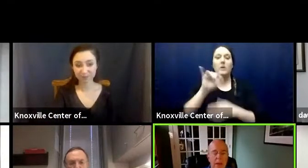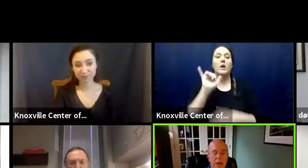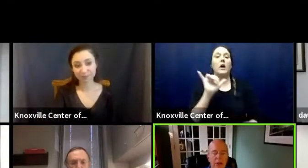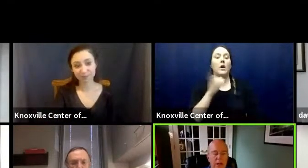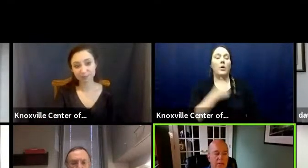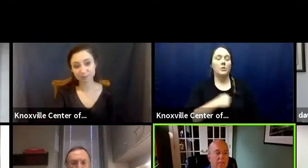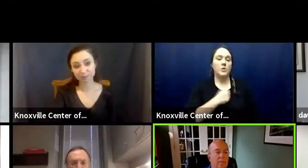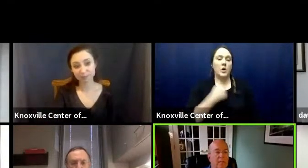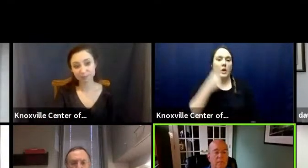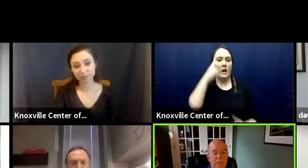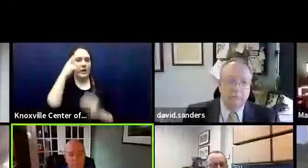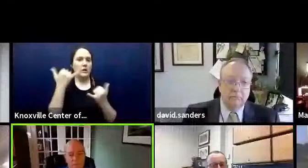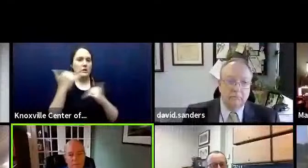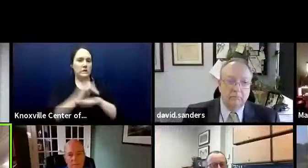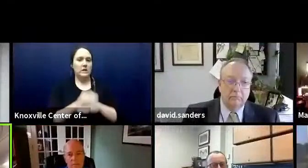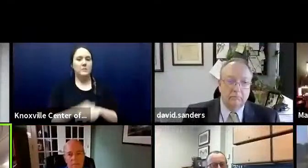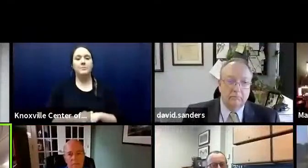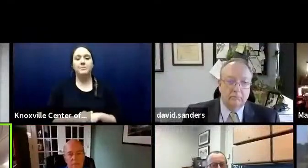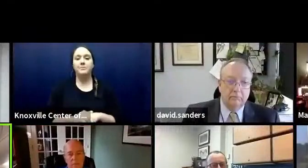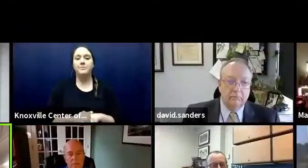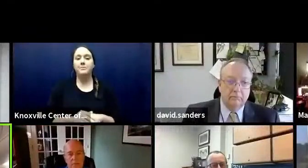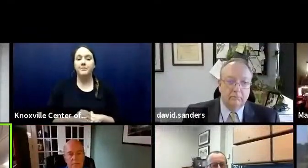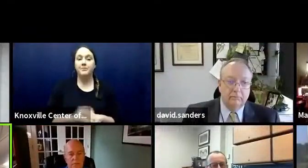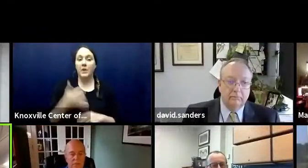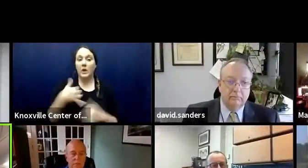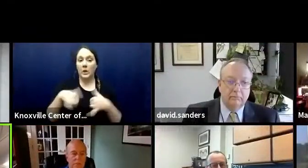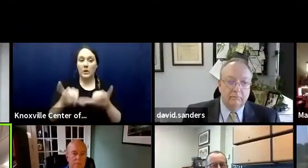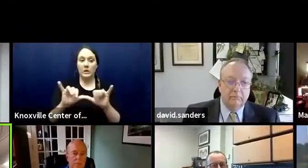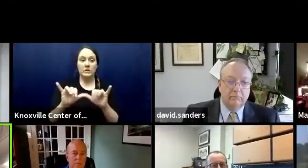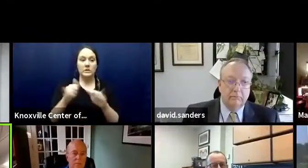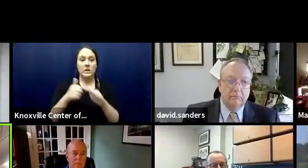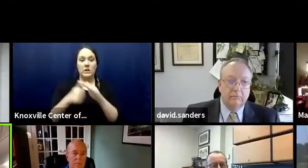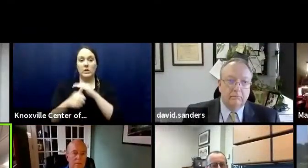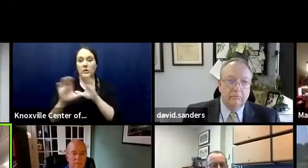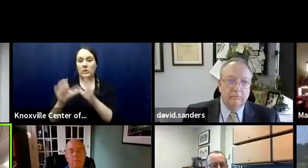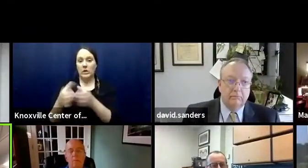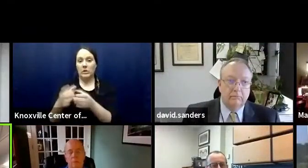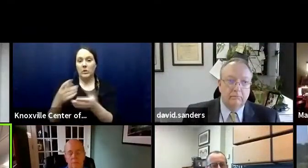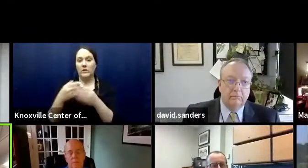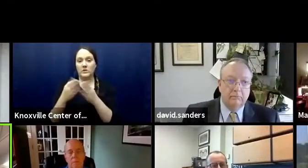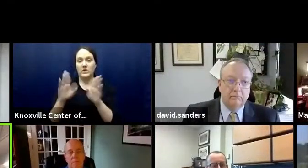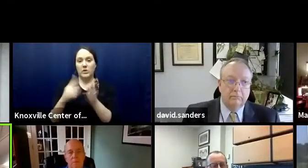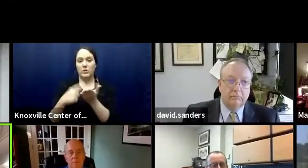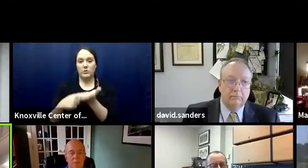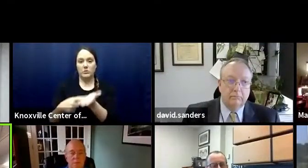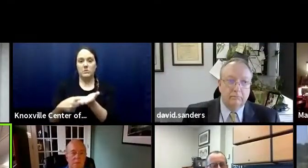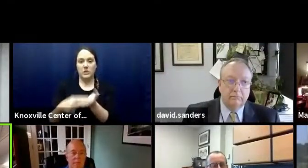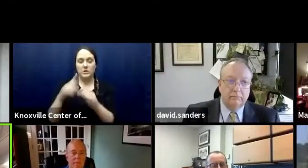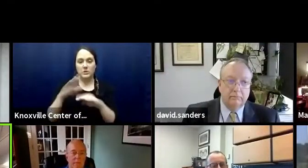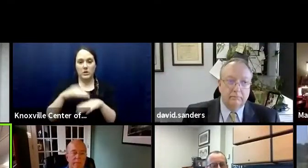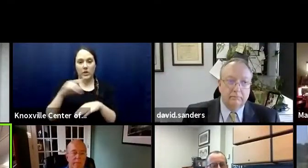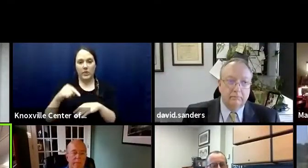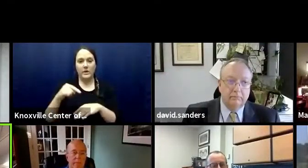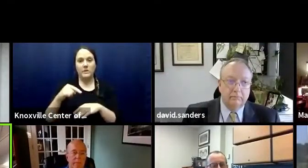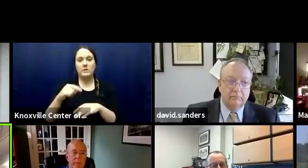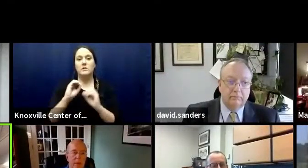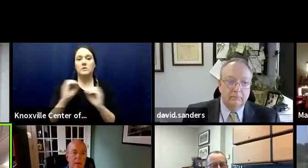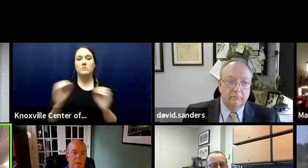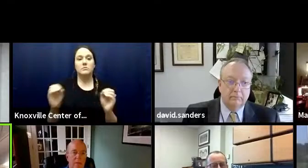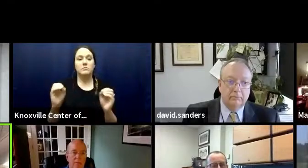tonight. I apologize. So we're still in the category of general discussion on this, and there's